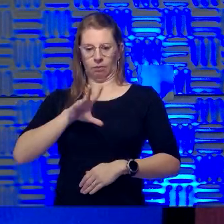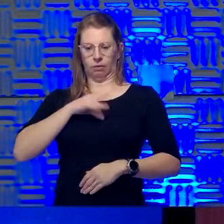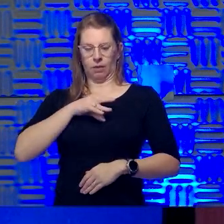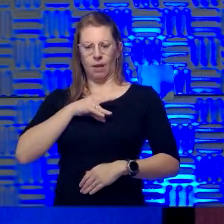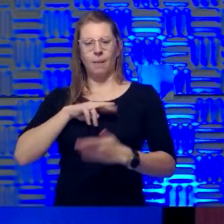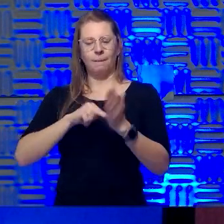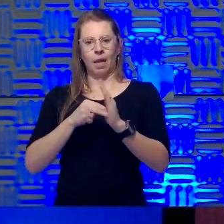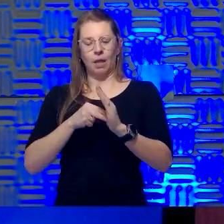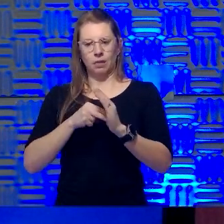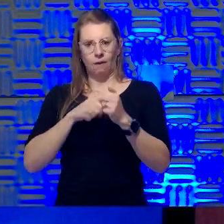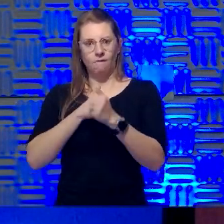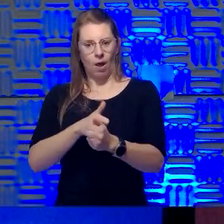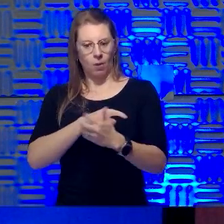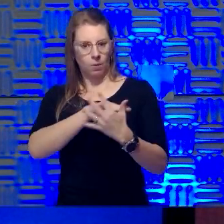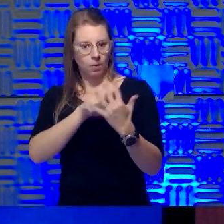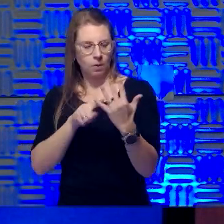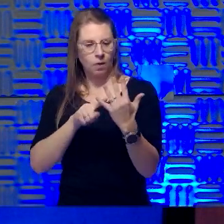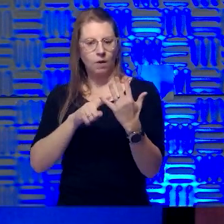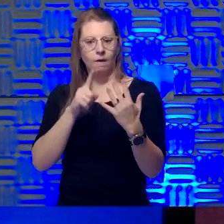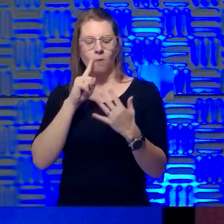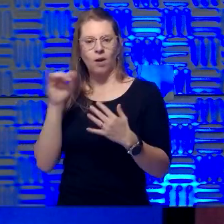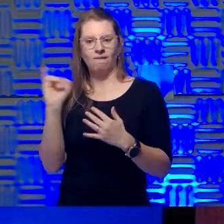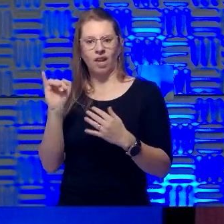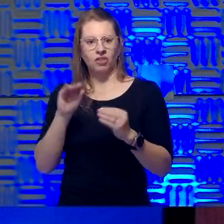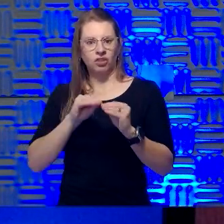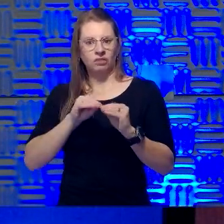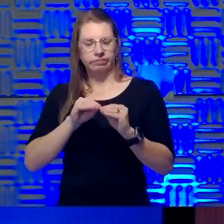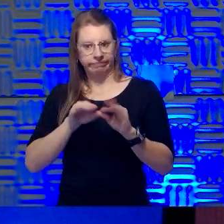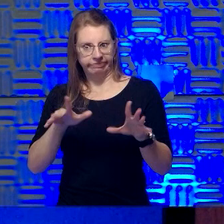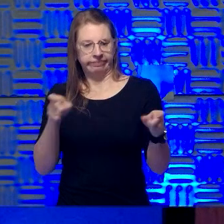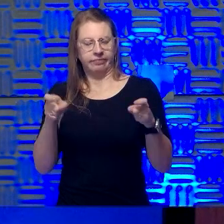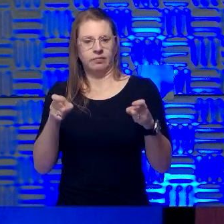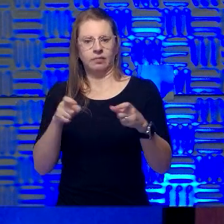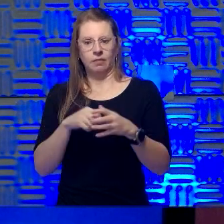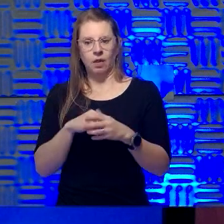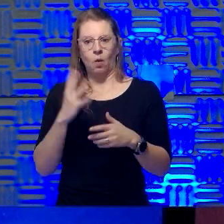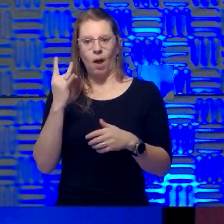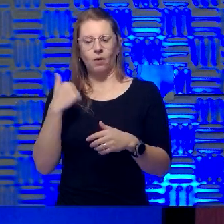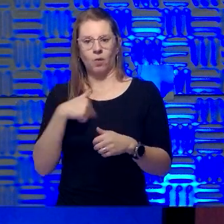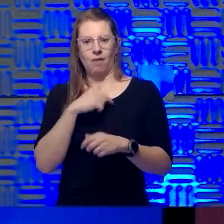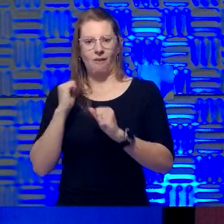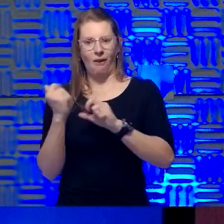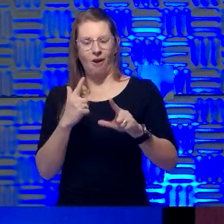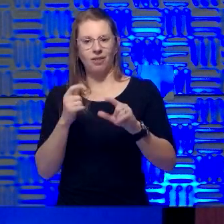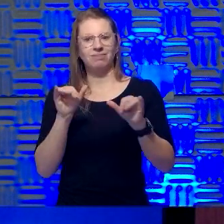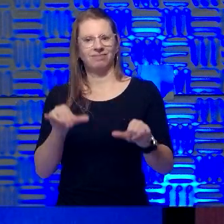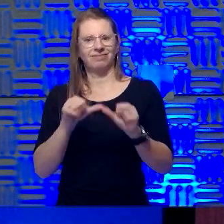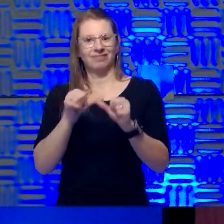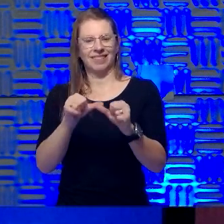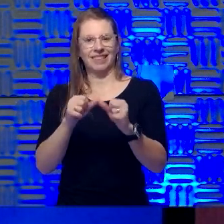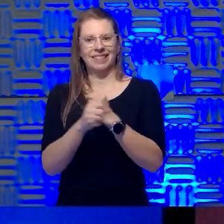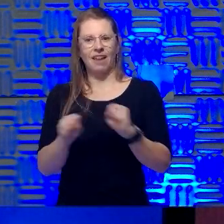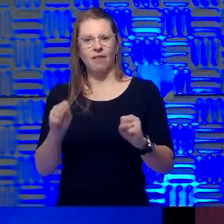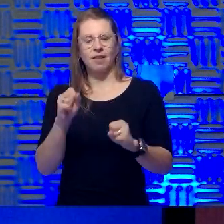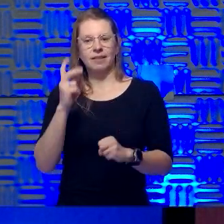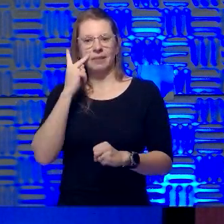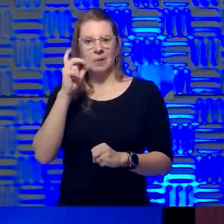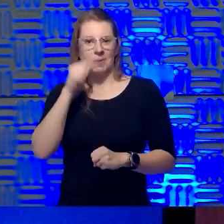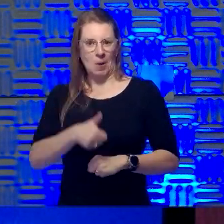infection control. And that way, we all stay safe. Thank you very much. We'll be back with you tomorrow.